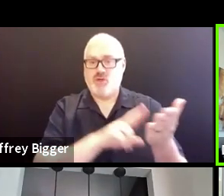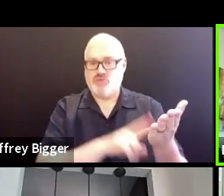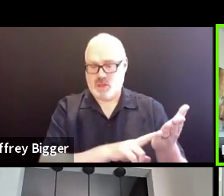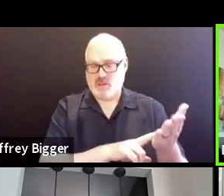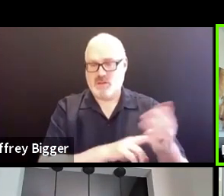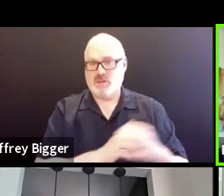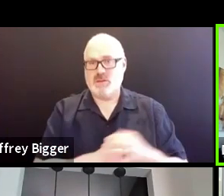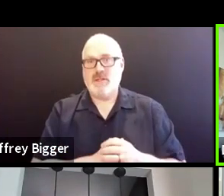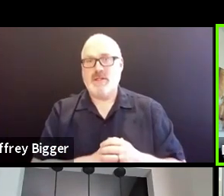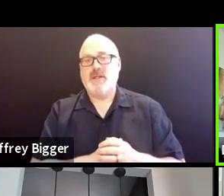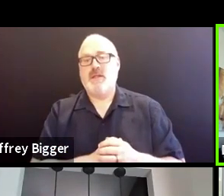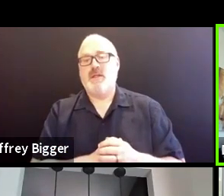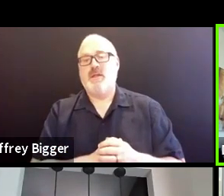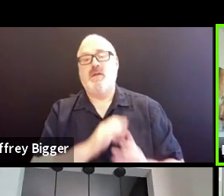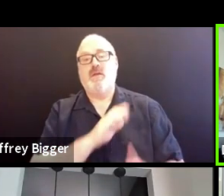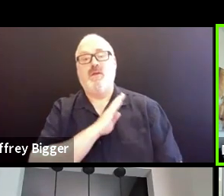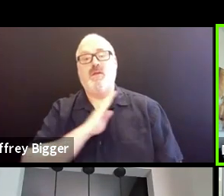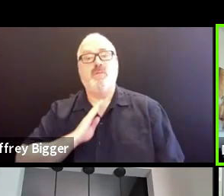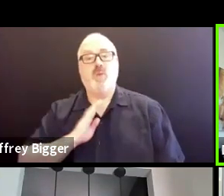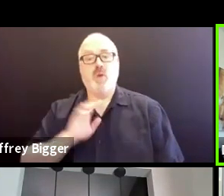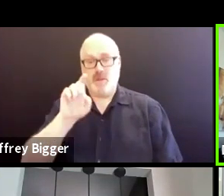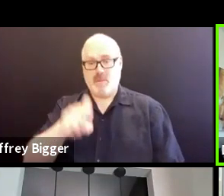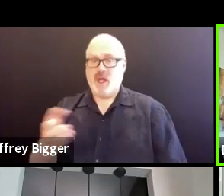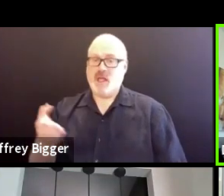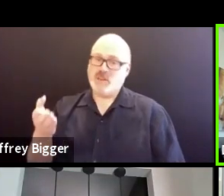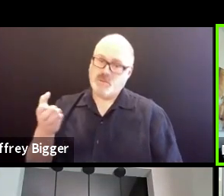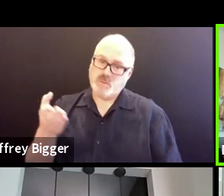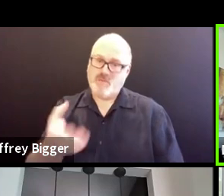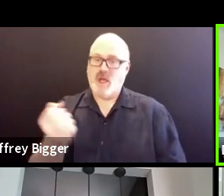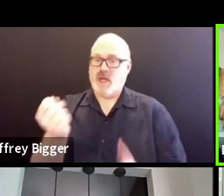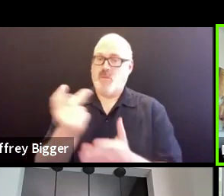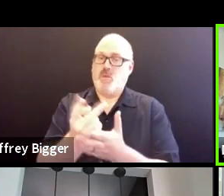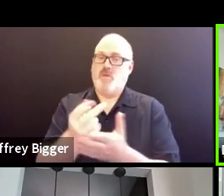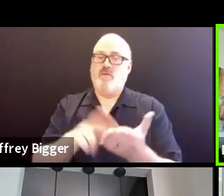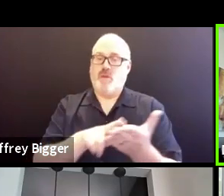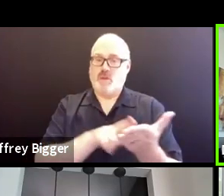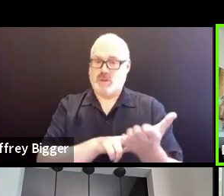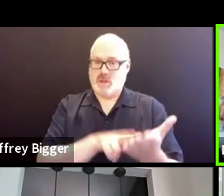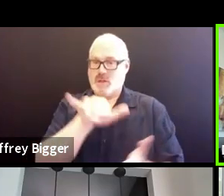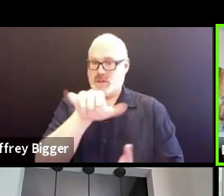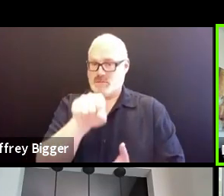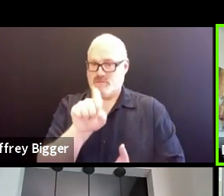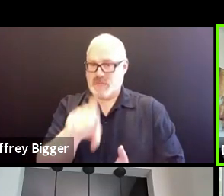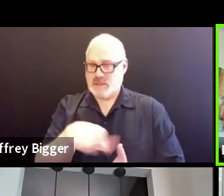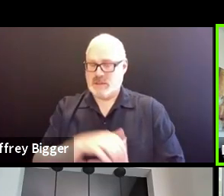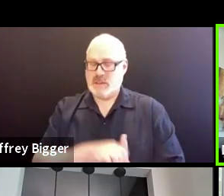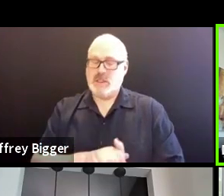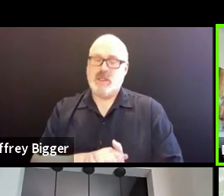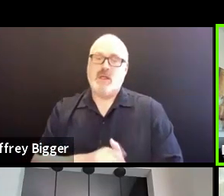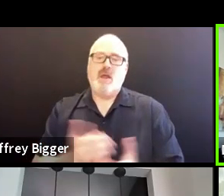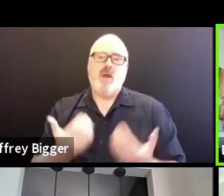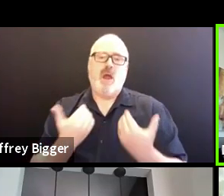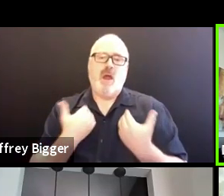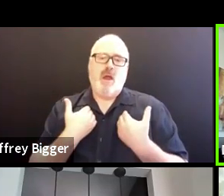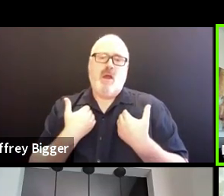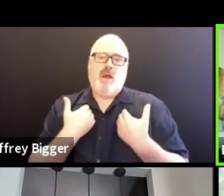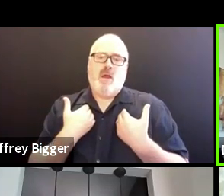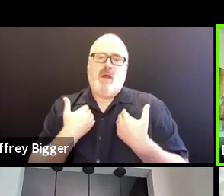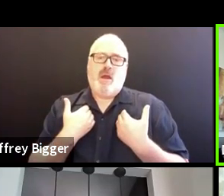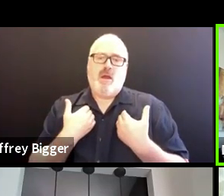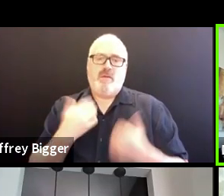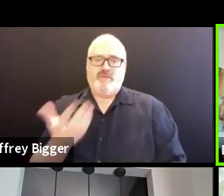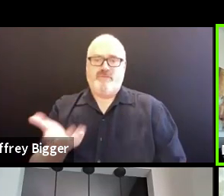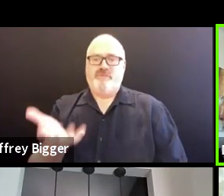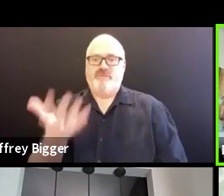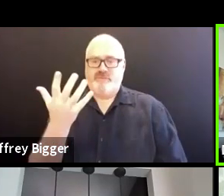and the board must provide approval for those contracts. We have